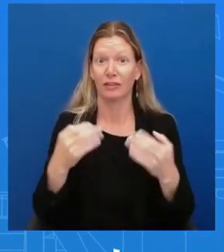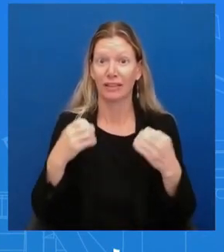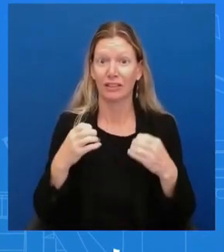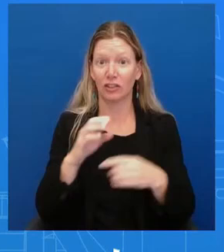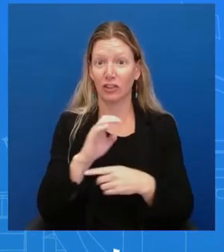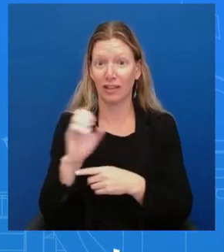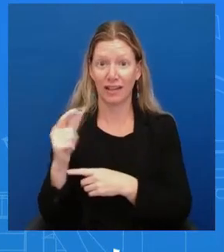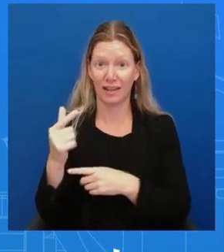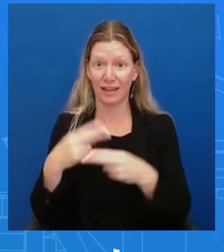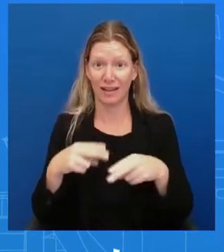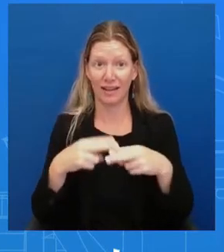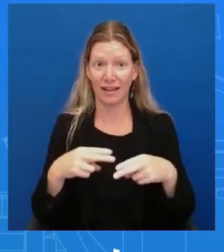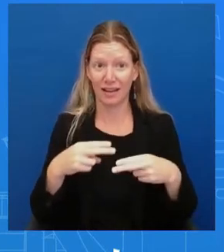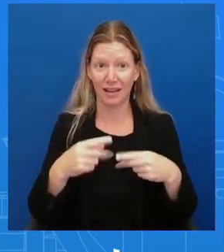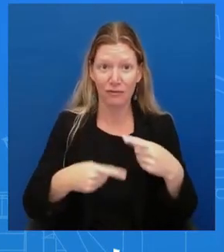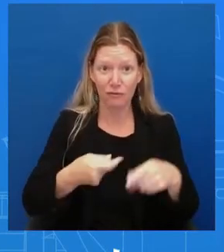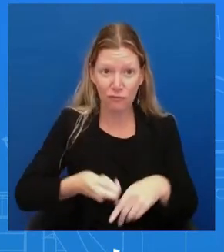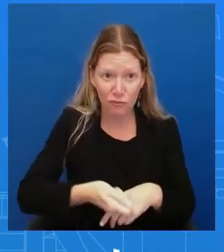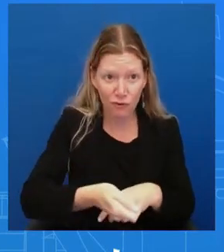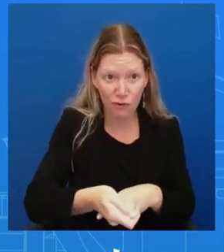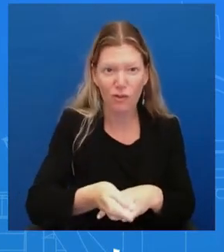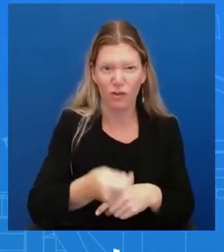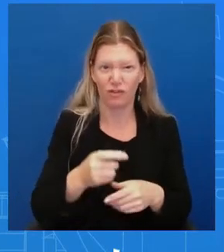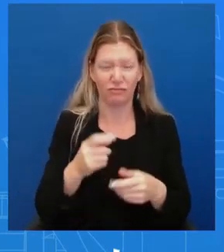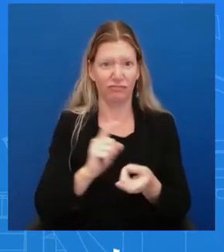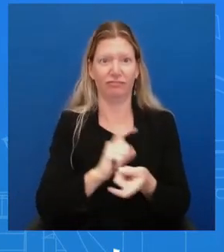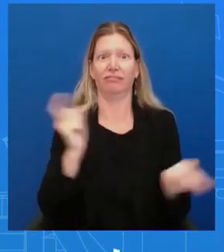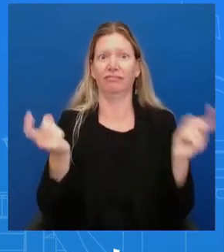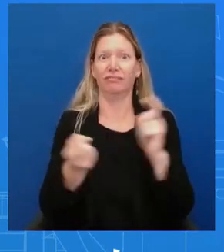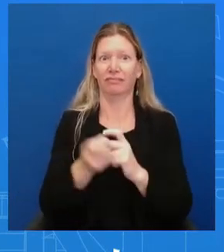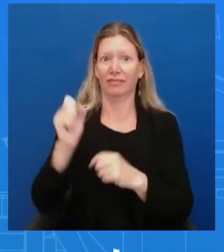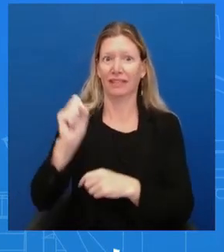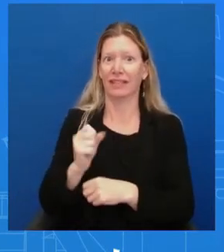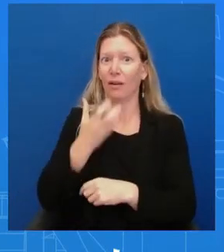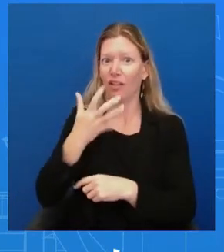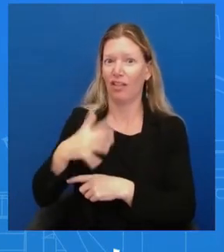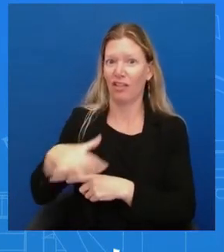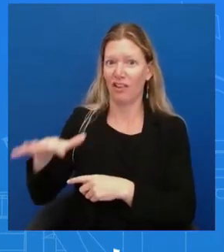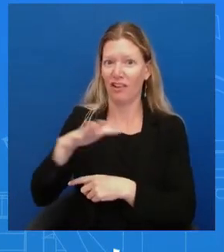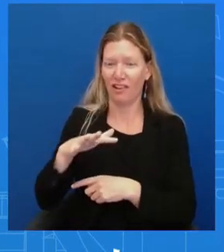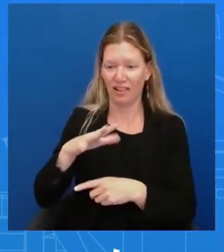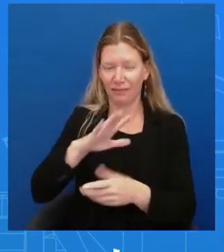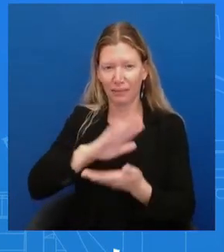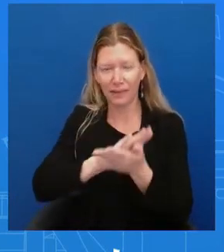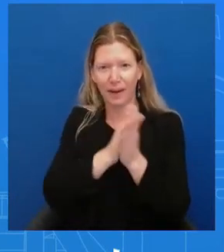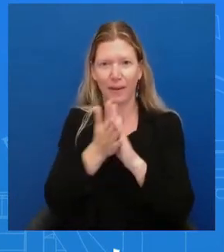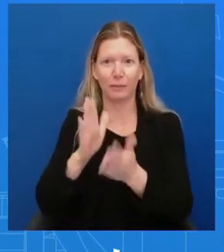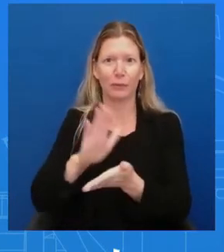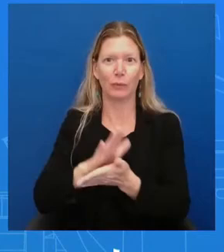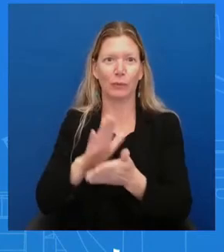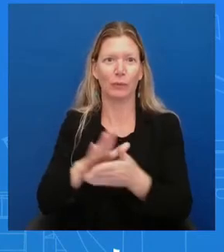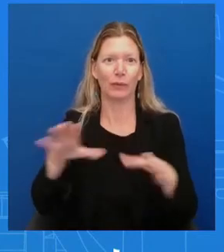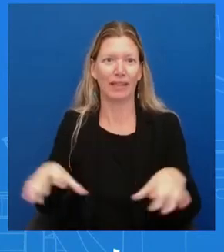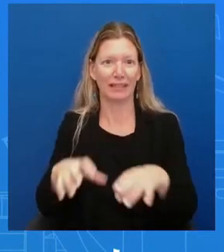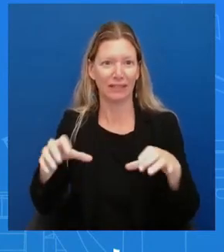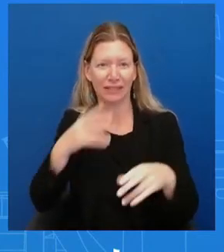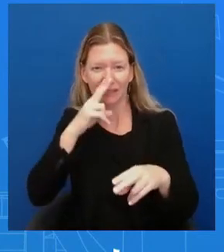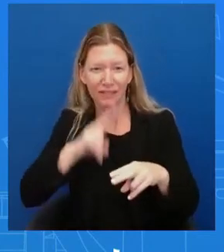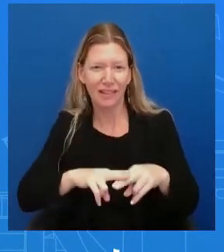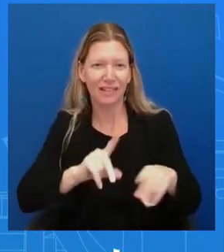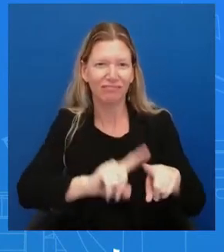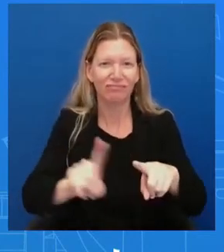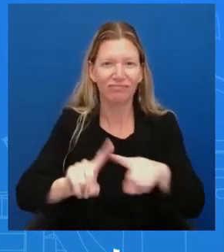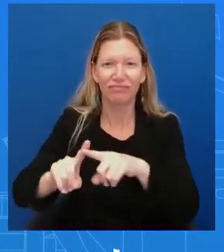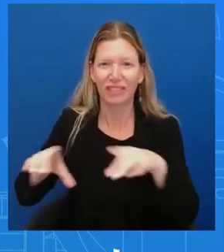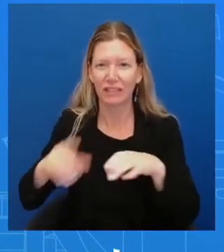community full of fun, educational activities for children of all ages to enjoy. In total,